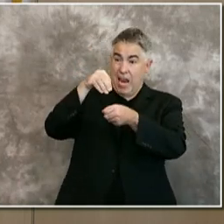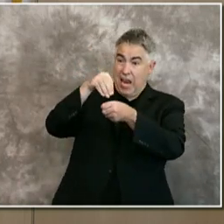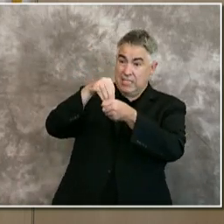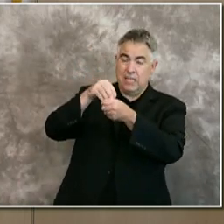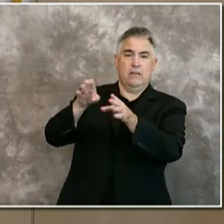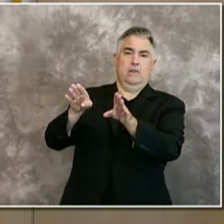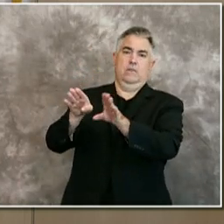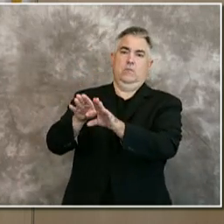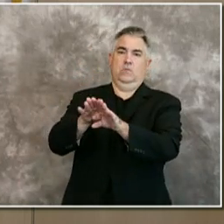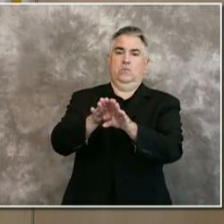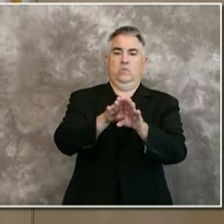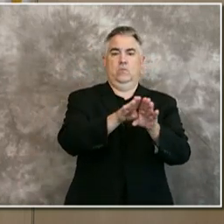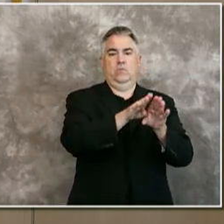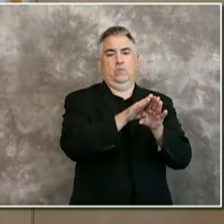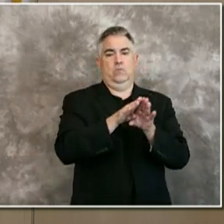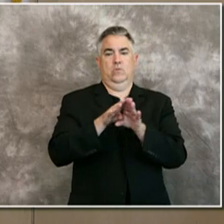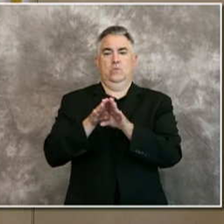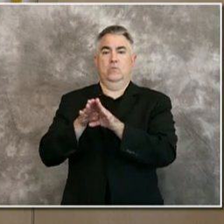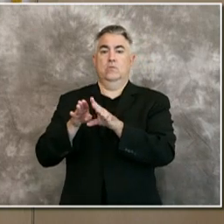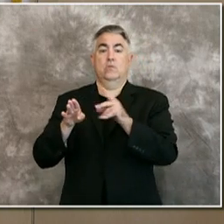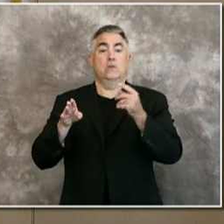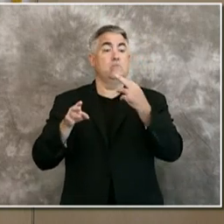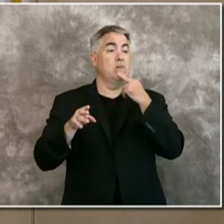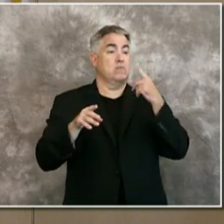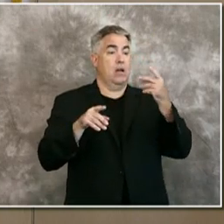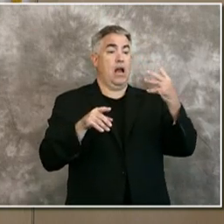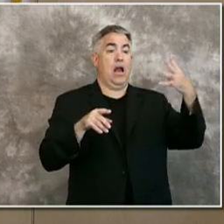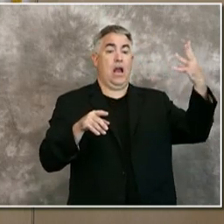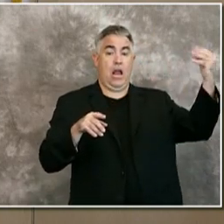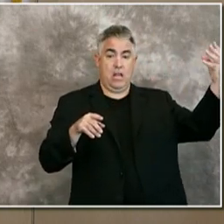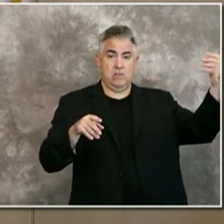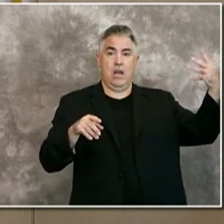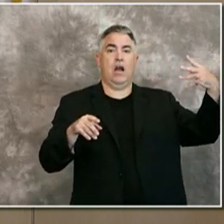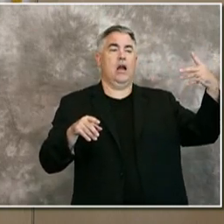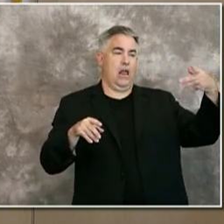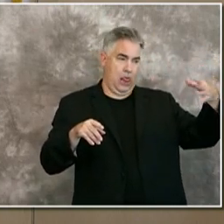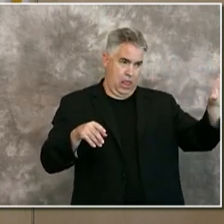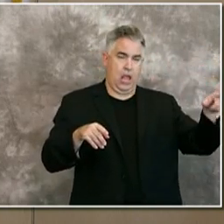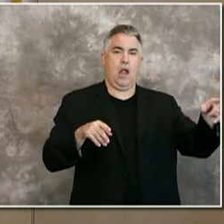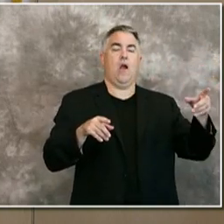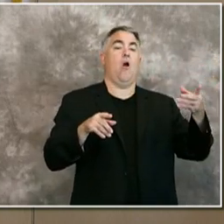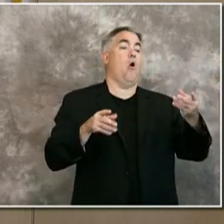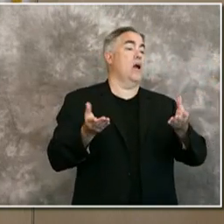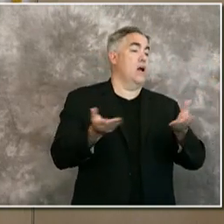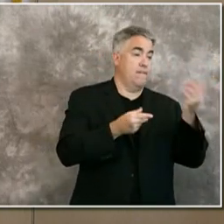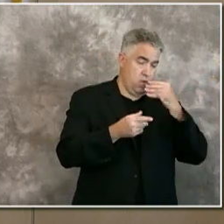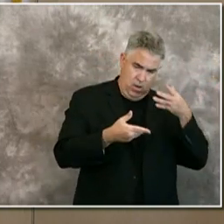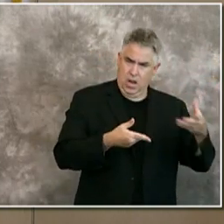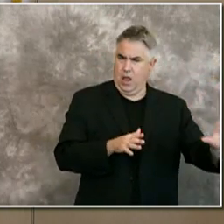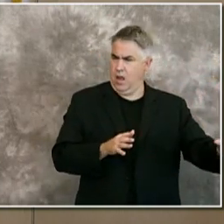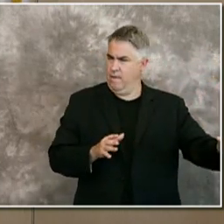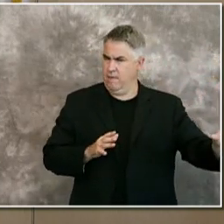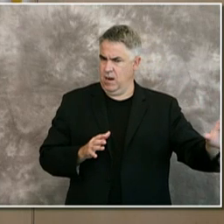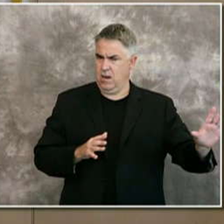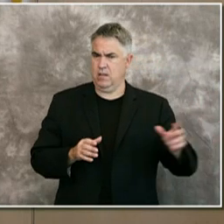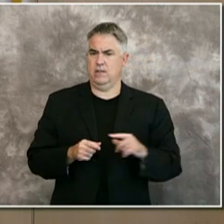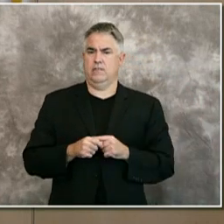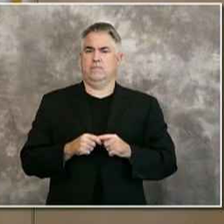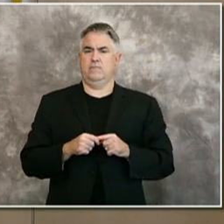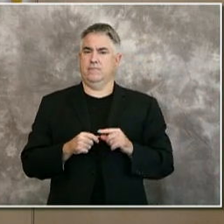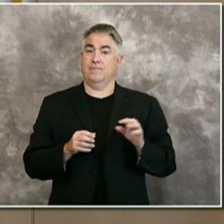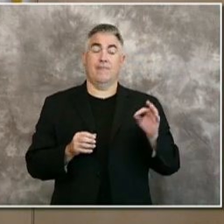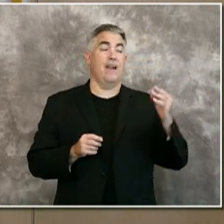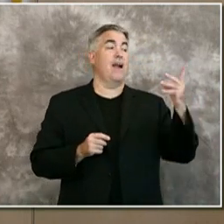allow restaurants and bars associated with a restaurant to operate